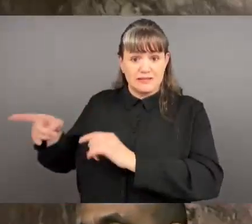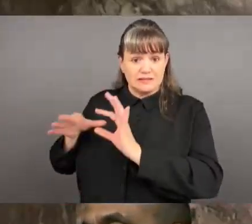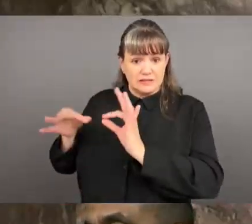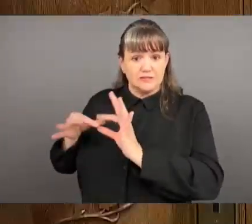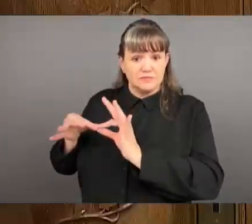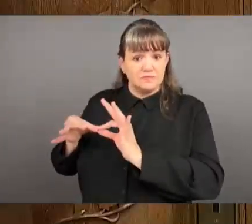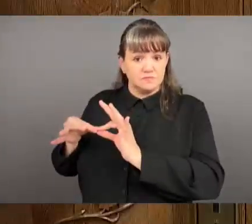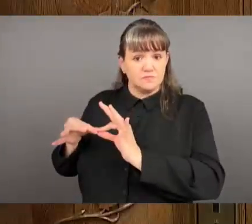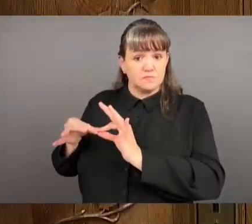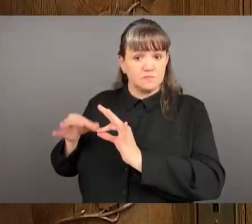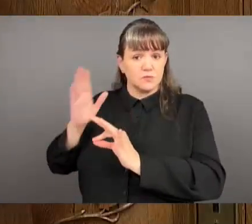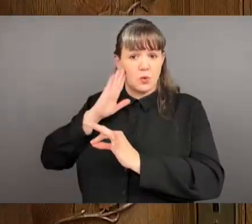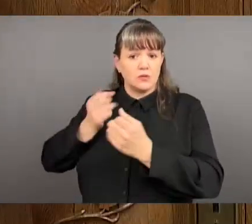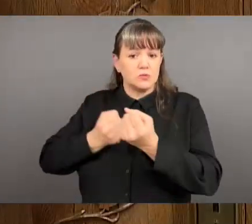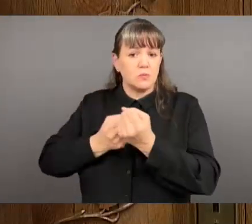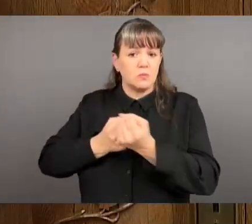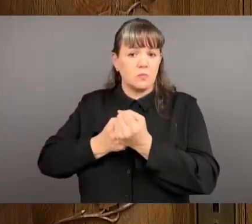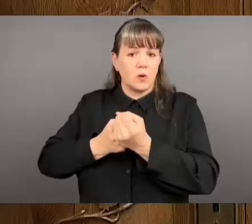Members